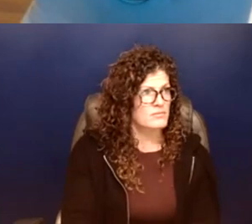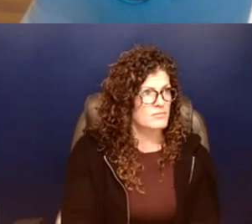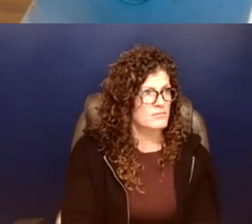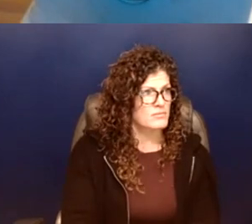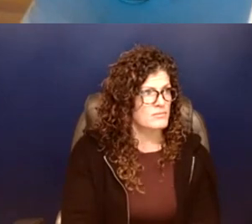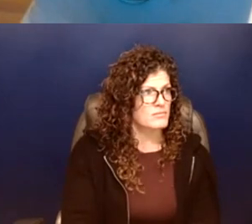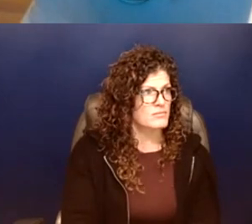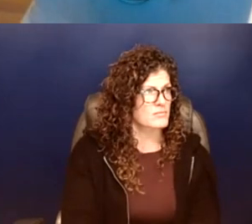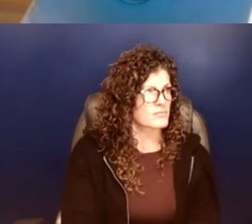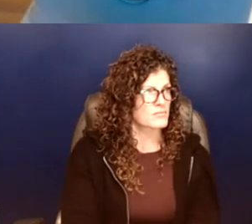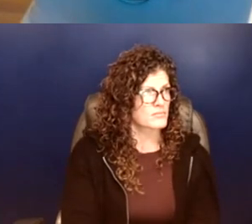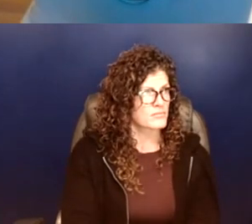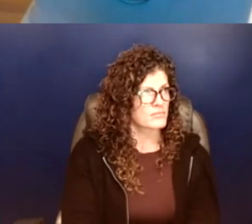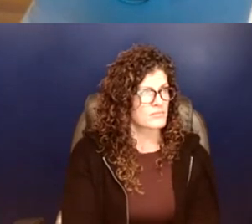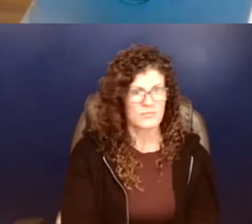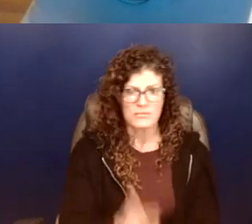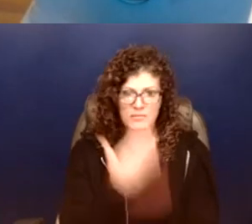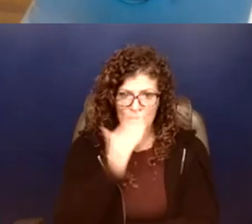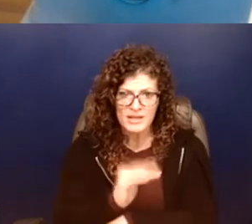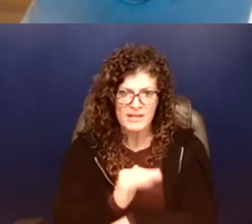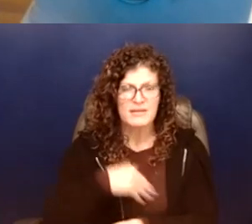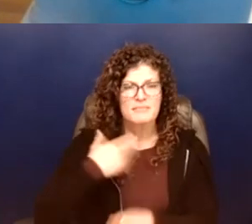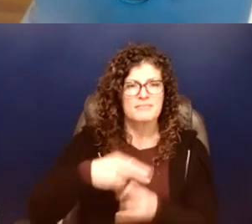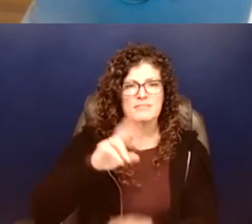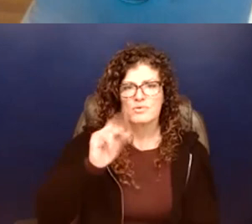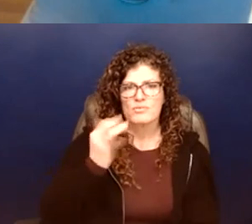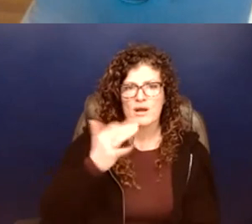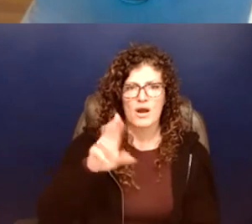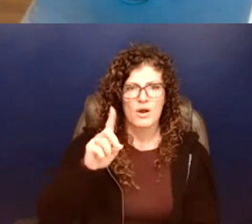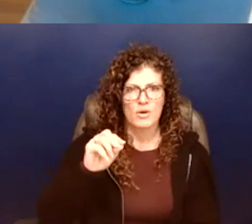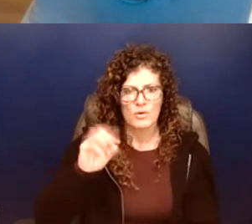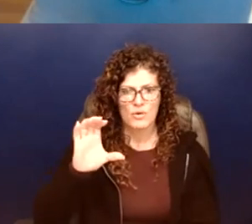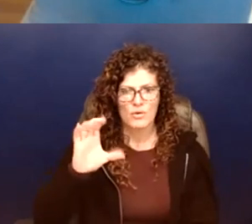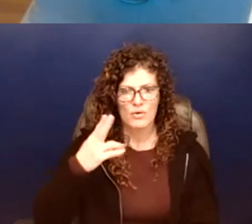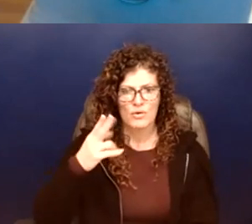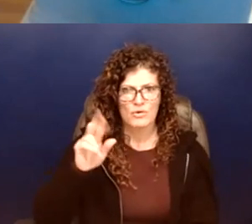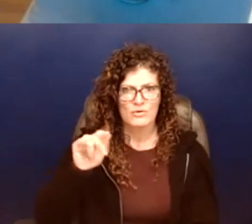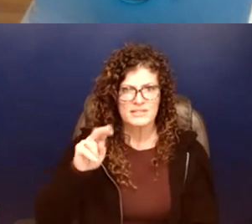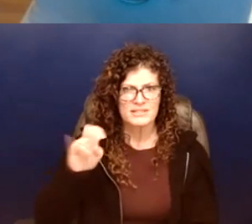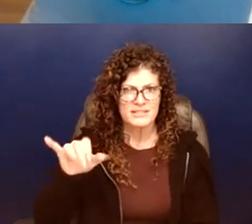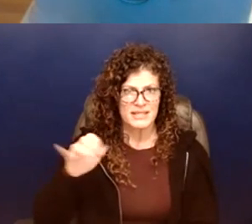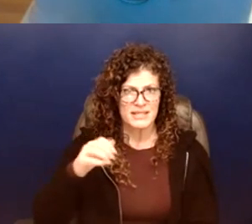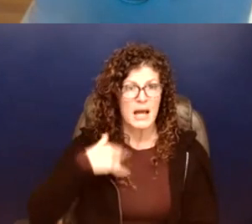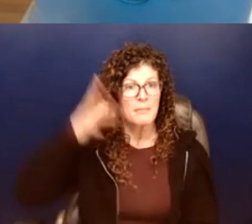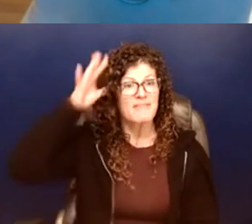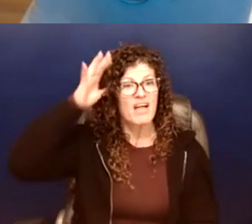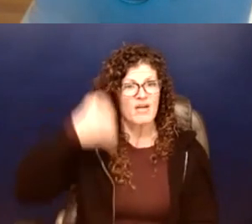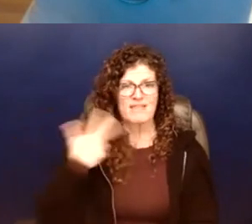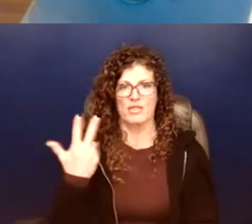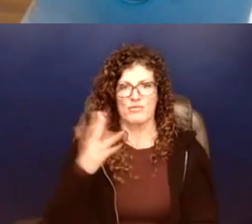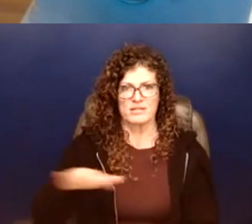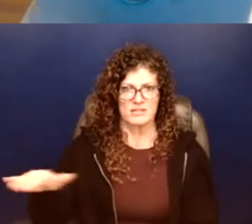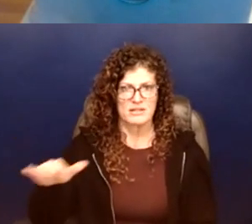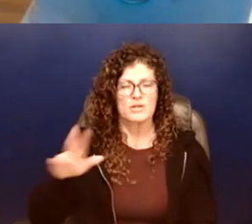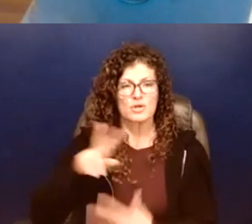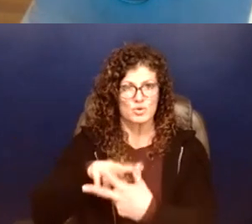All right, good evening, everyone. My name is Ricardo Christie. I'm a father of 3 children, 2 at the Nathan Hill